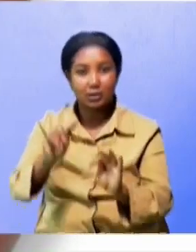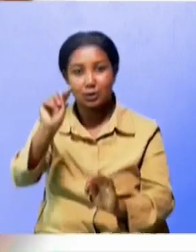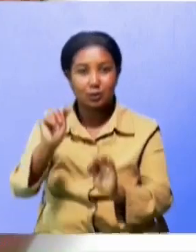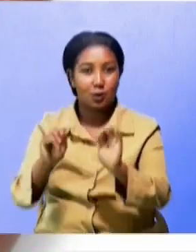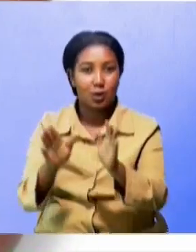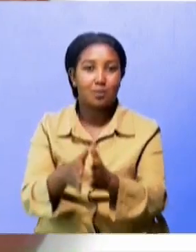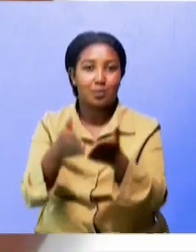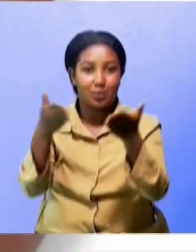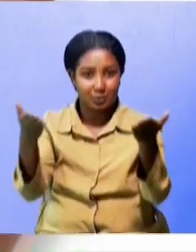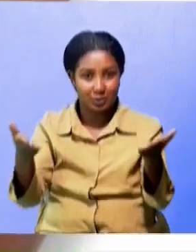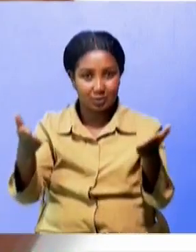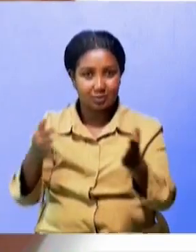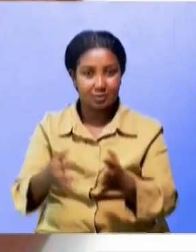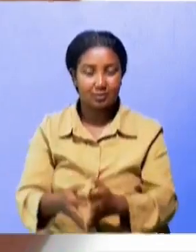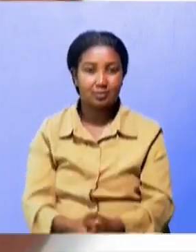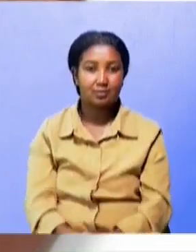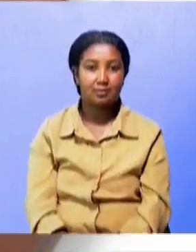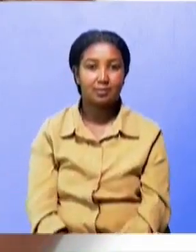storybooks.